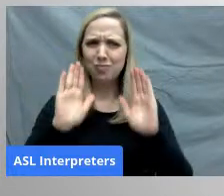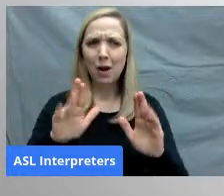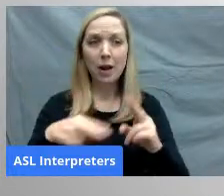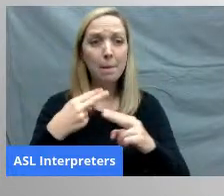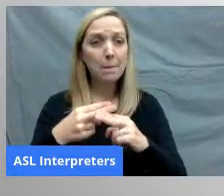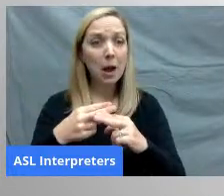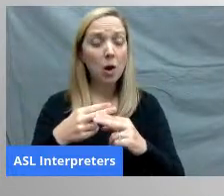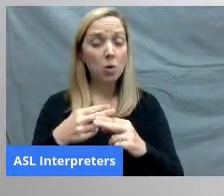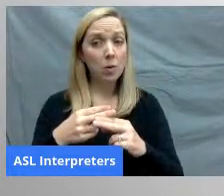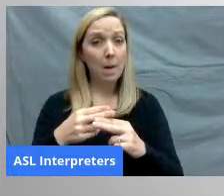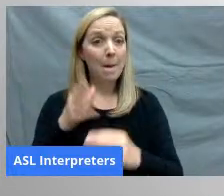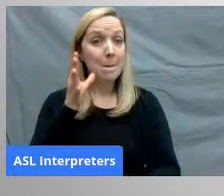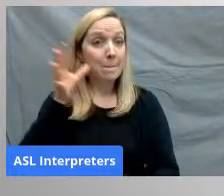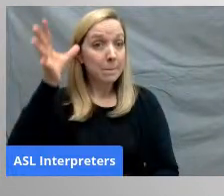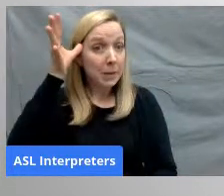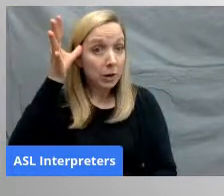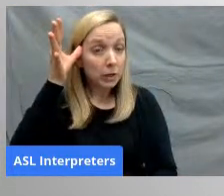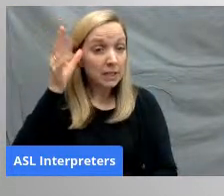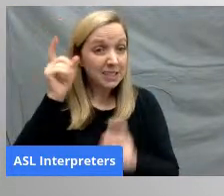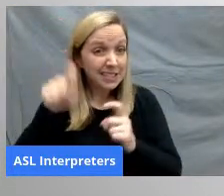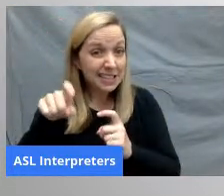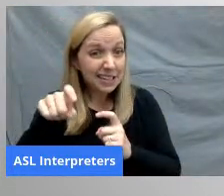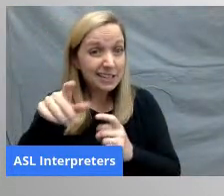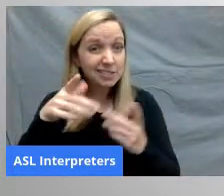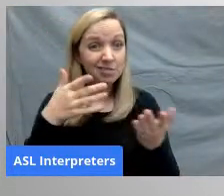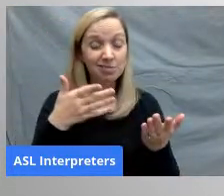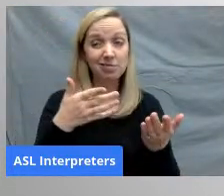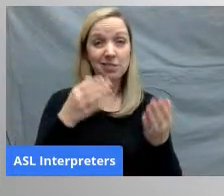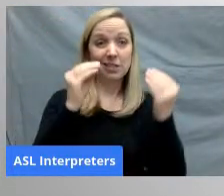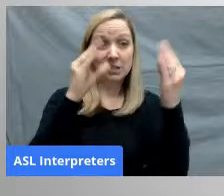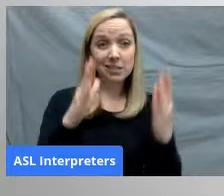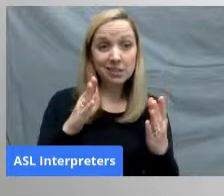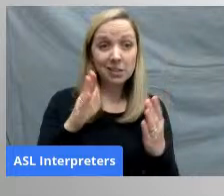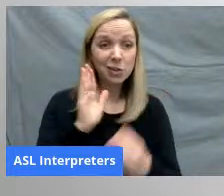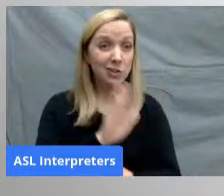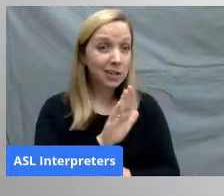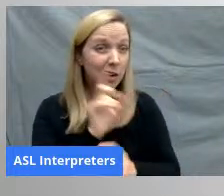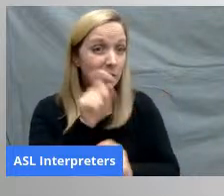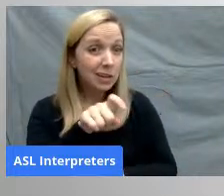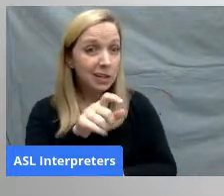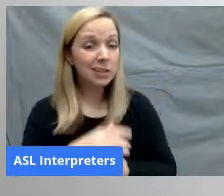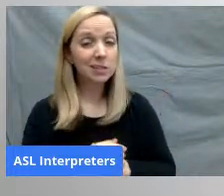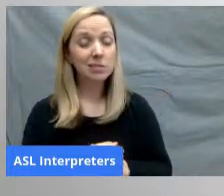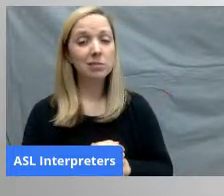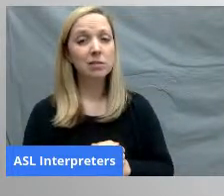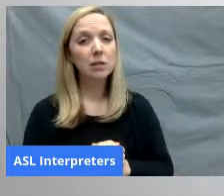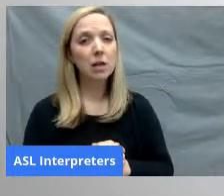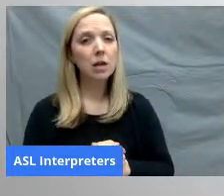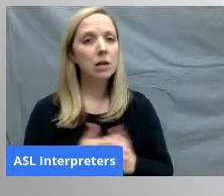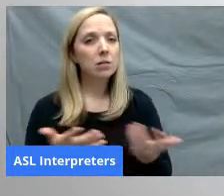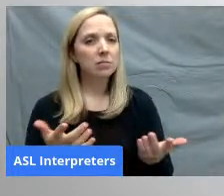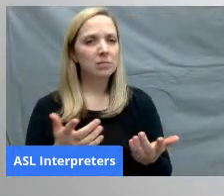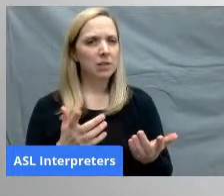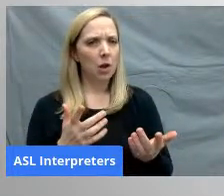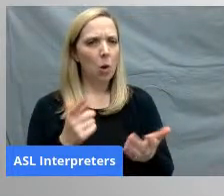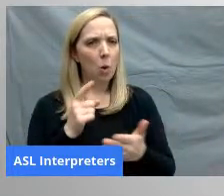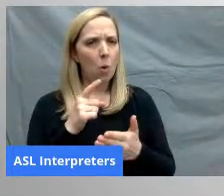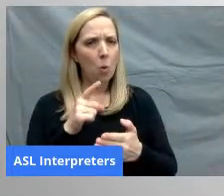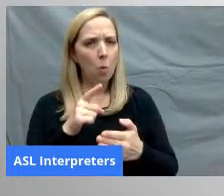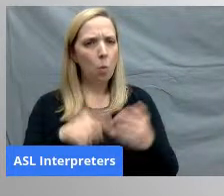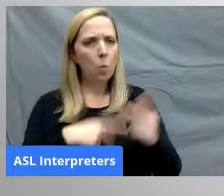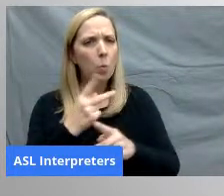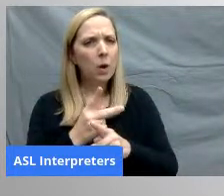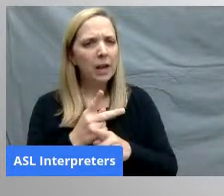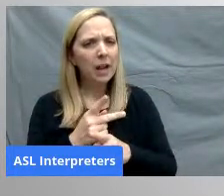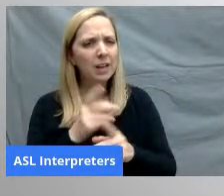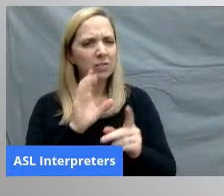and our teachers and stakeholders wanted to see from our calendar. We had a really robust discussion around changes to our calendar that has occurred over the past